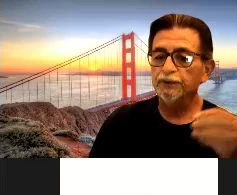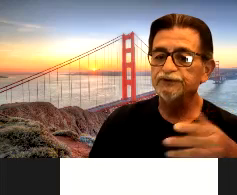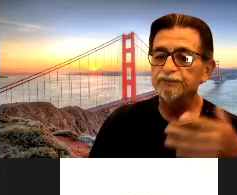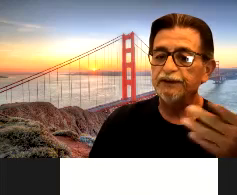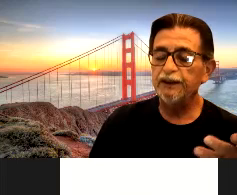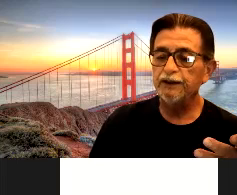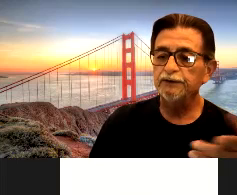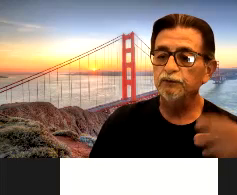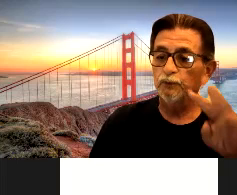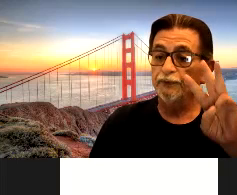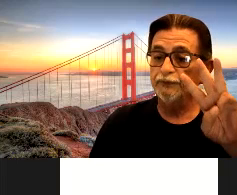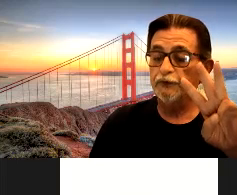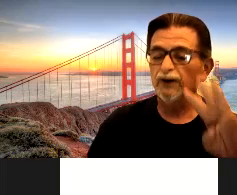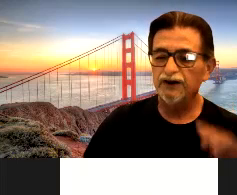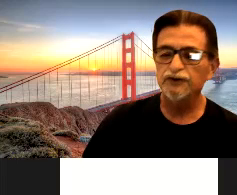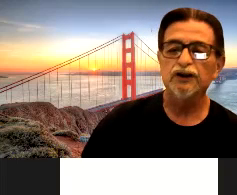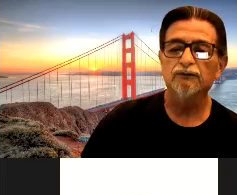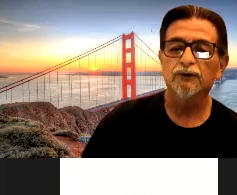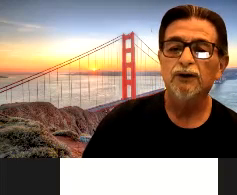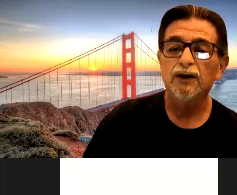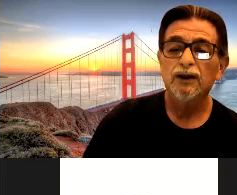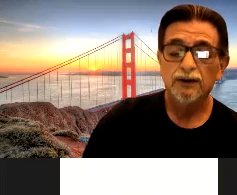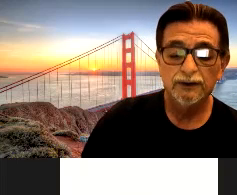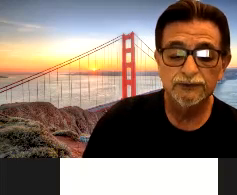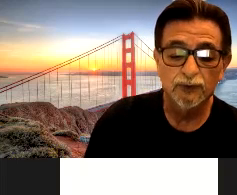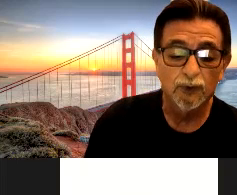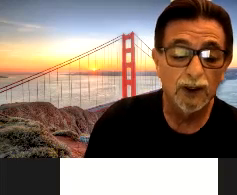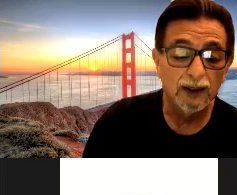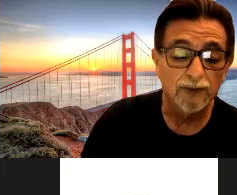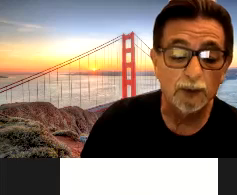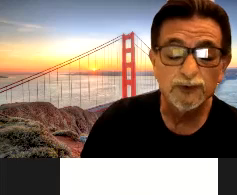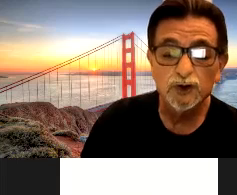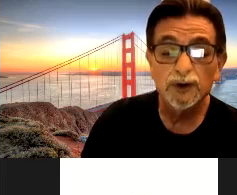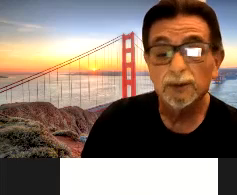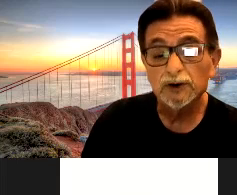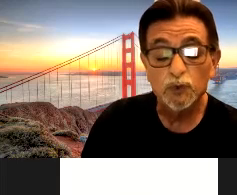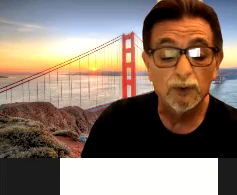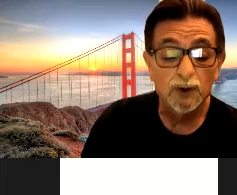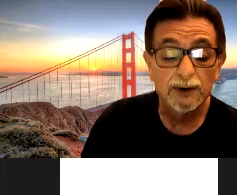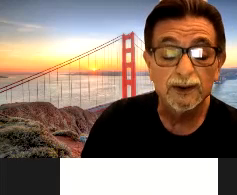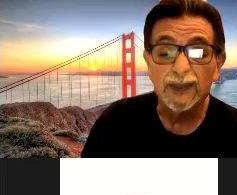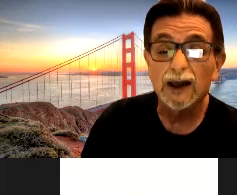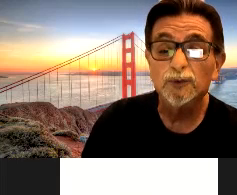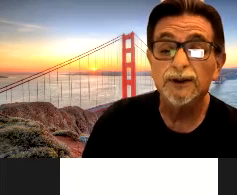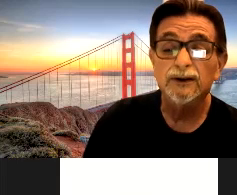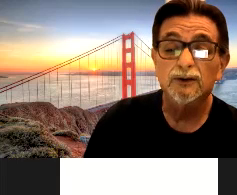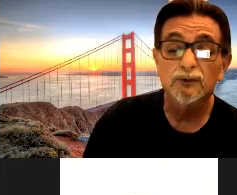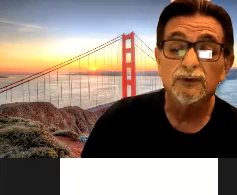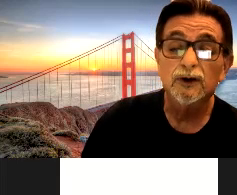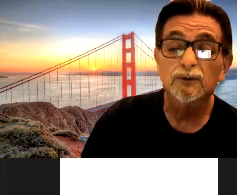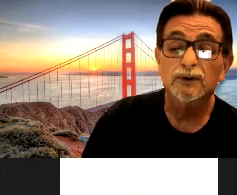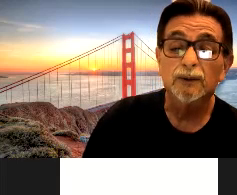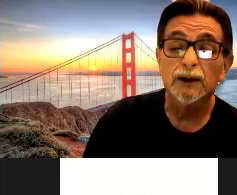D orbits begin with the 3rd energy level. And so if I was doing number 21, then that would